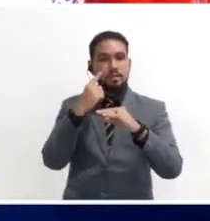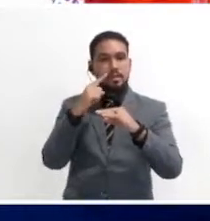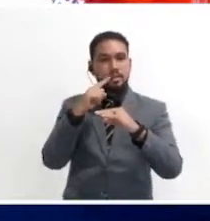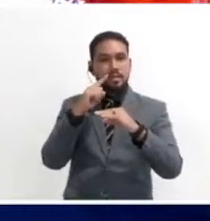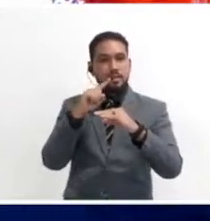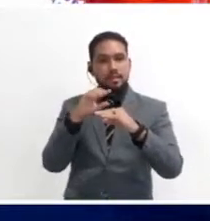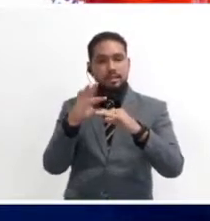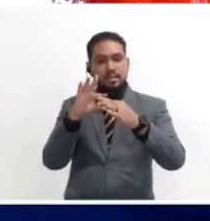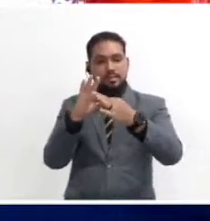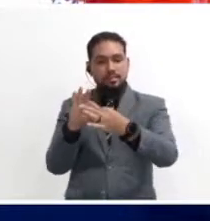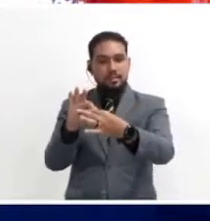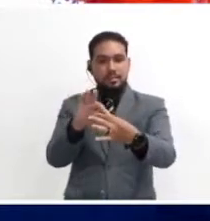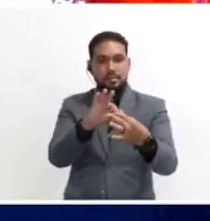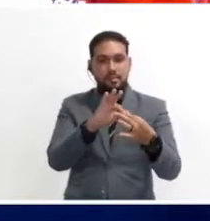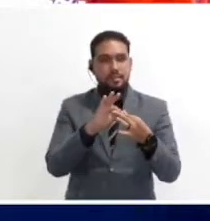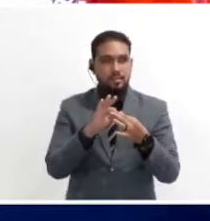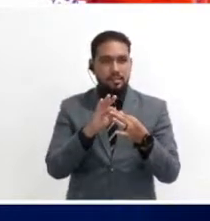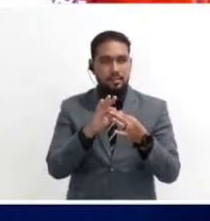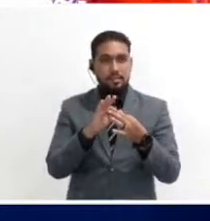built-up interconnect layer.